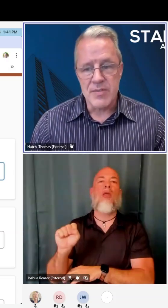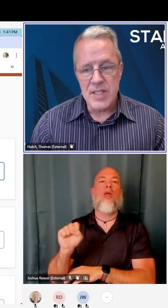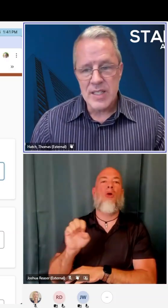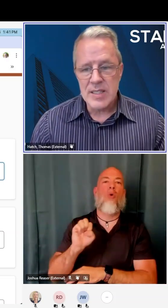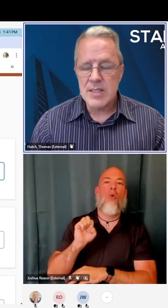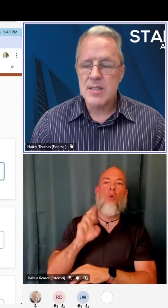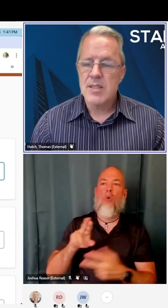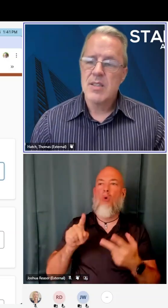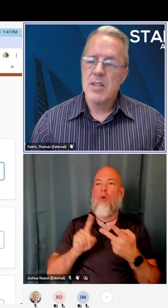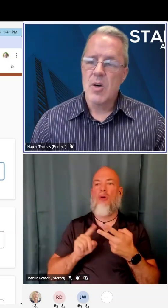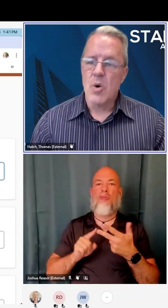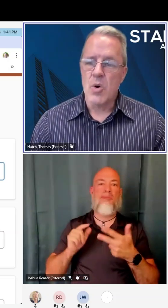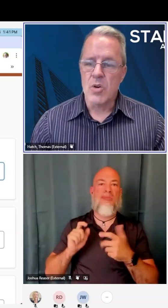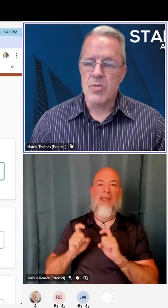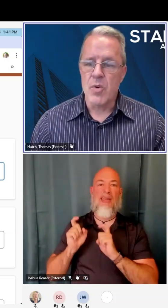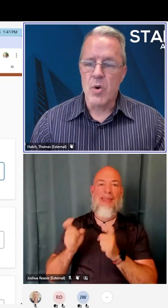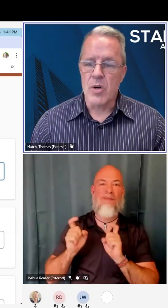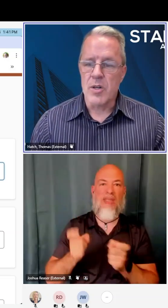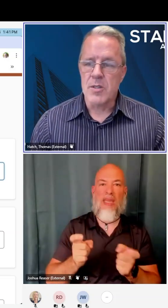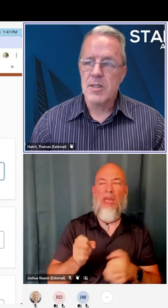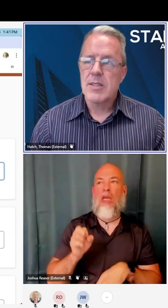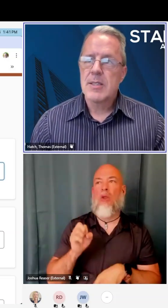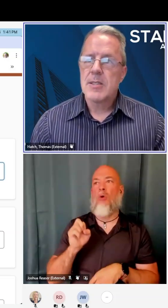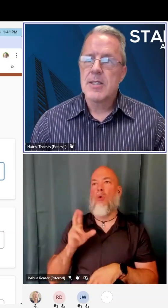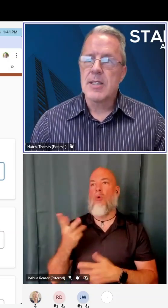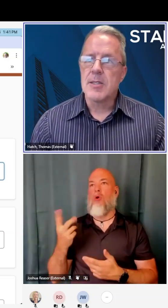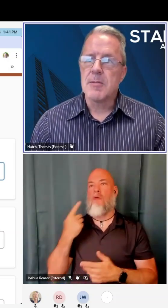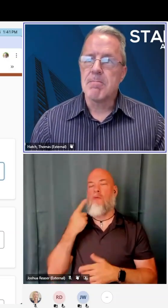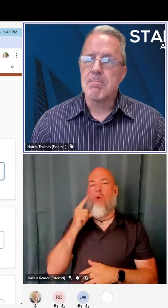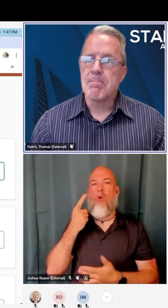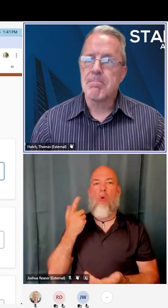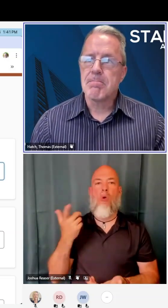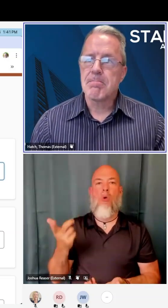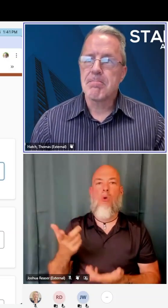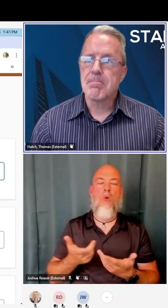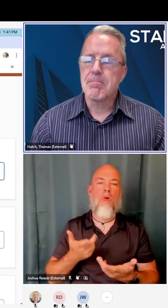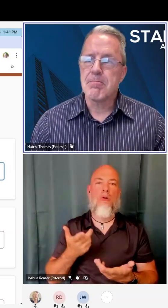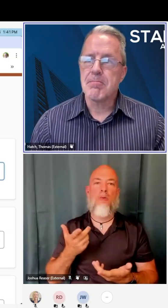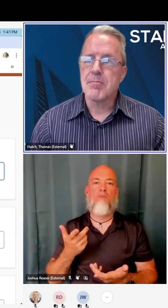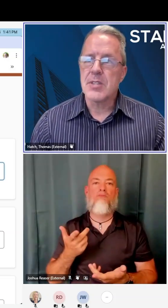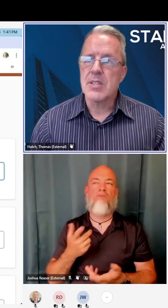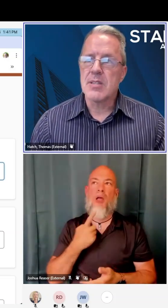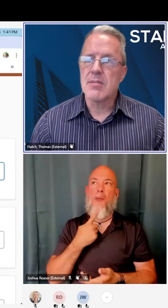for gifting, or for,